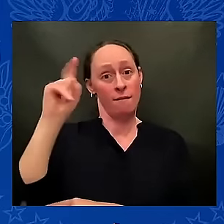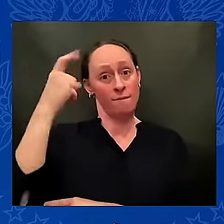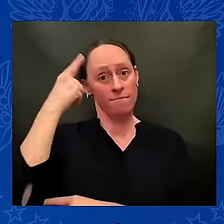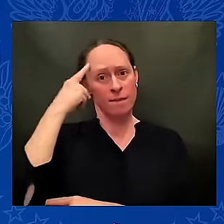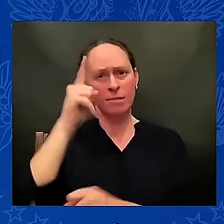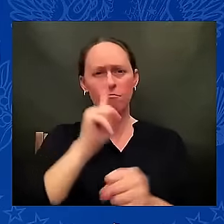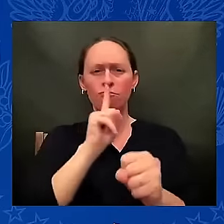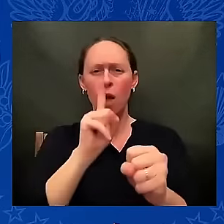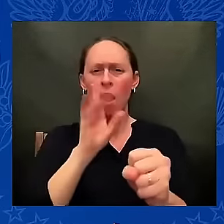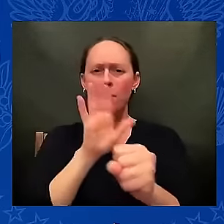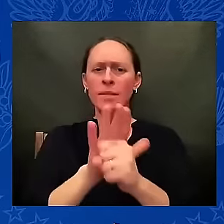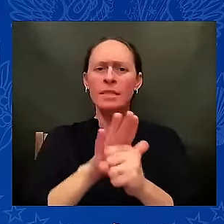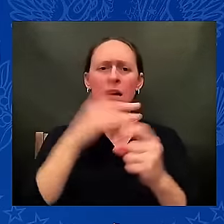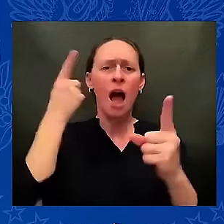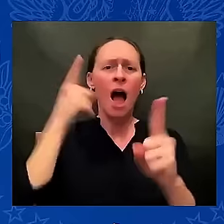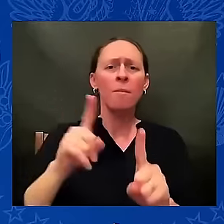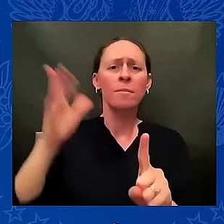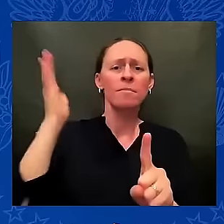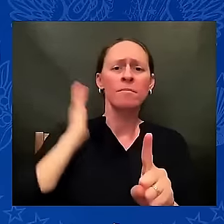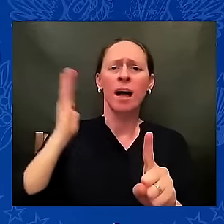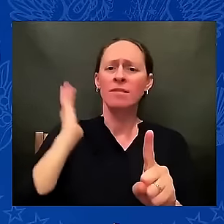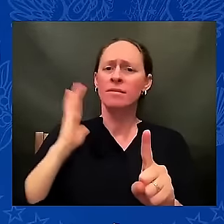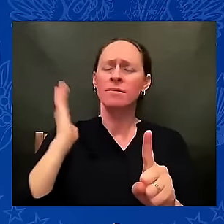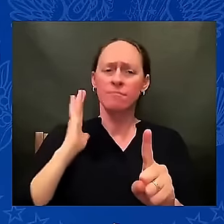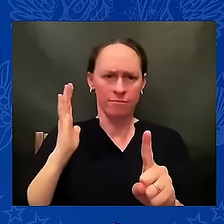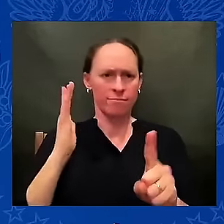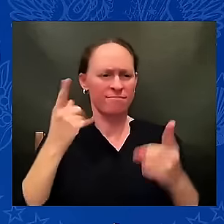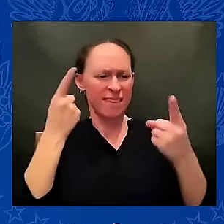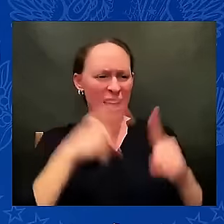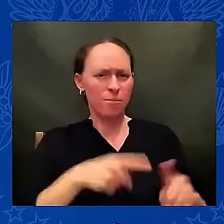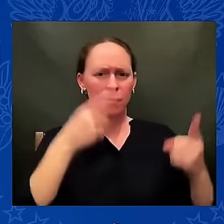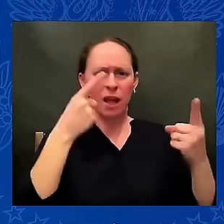It's long, long, long overdue.